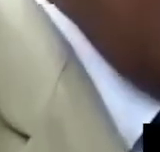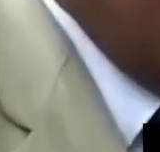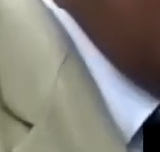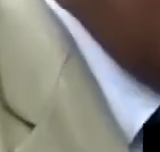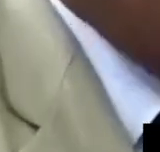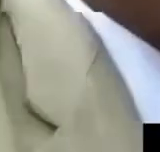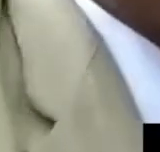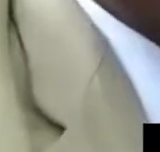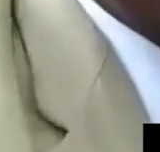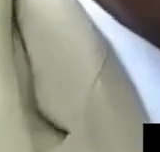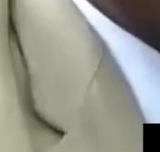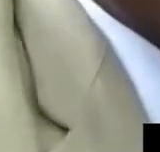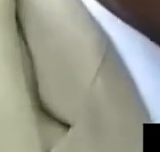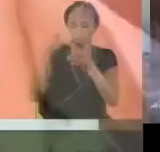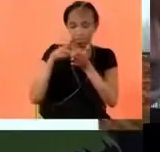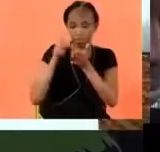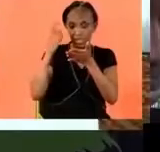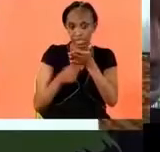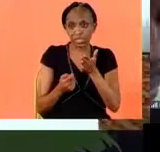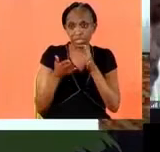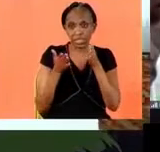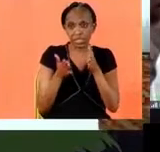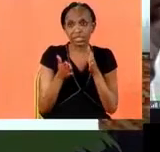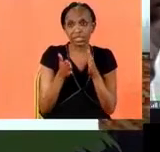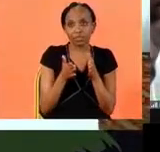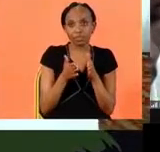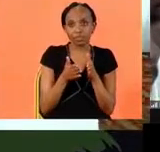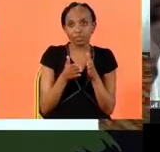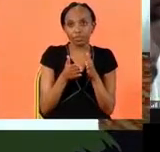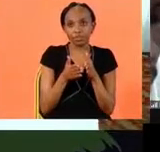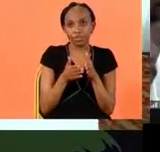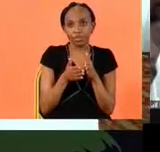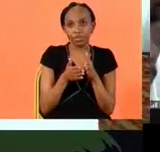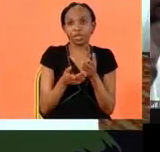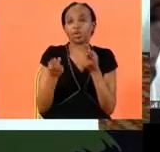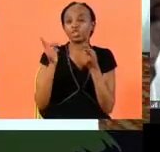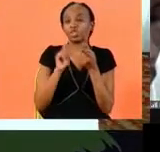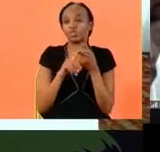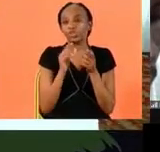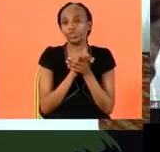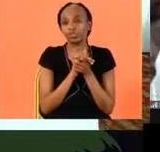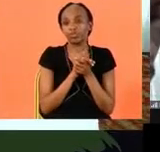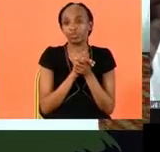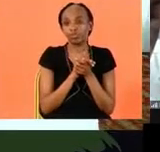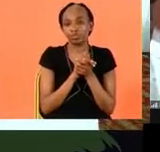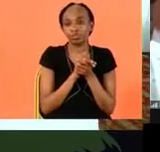activities and avoiding to pay taxes. So this is this should be a contribution